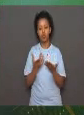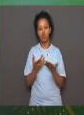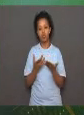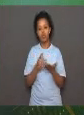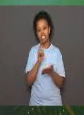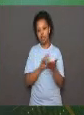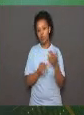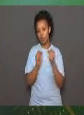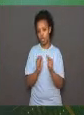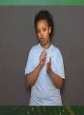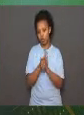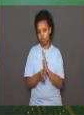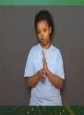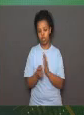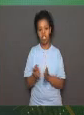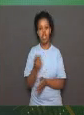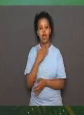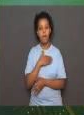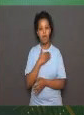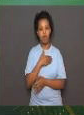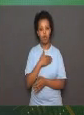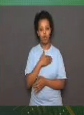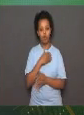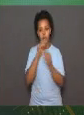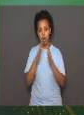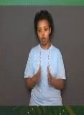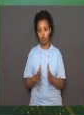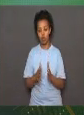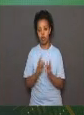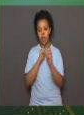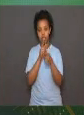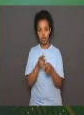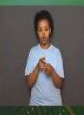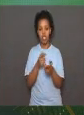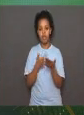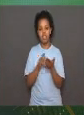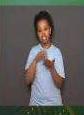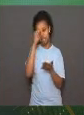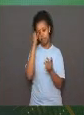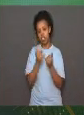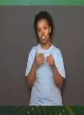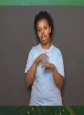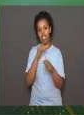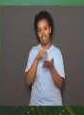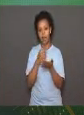correct. Please have your teacher review your answers at the end of this lesson.